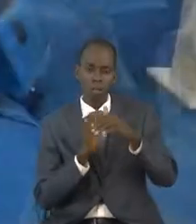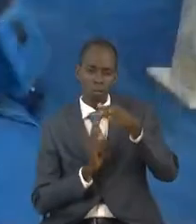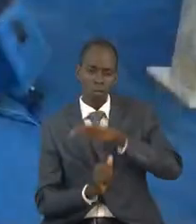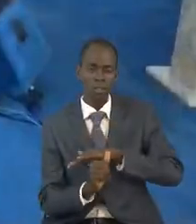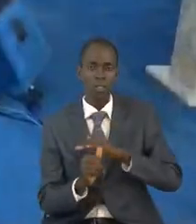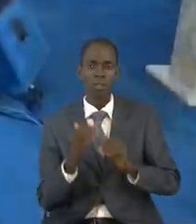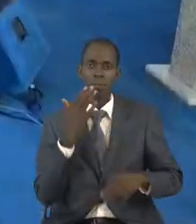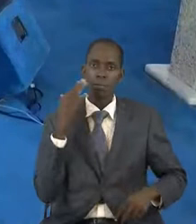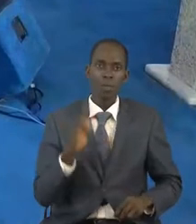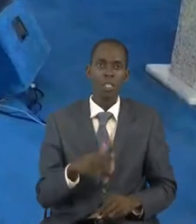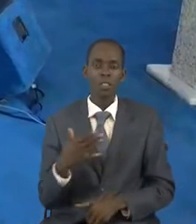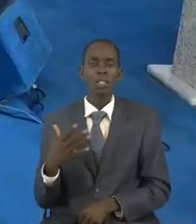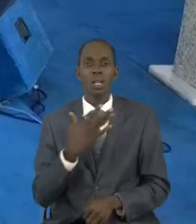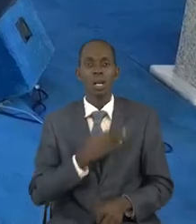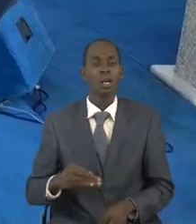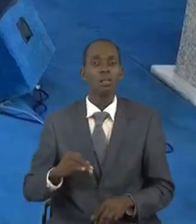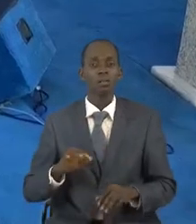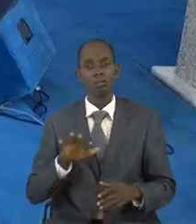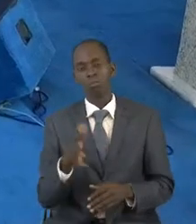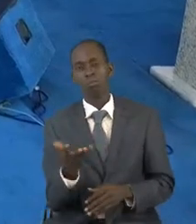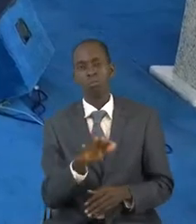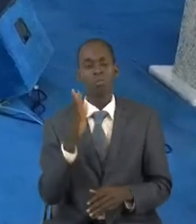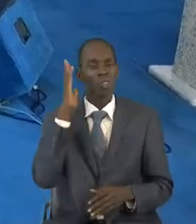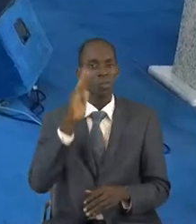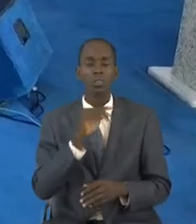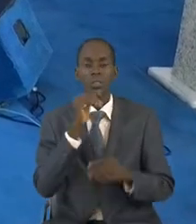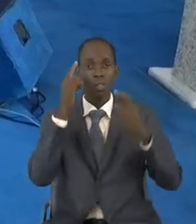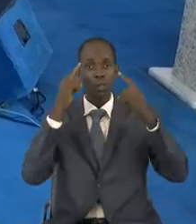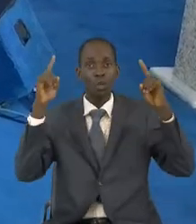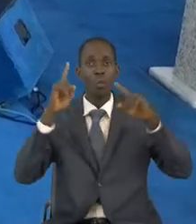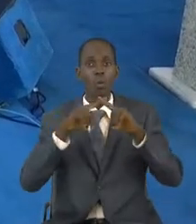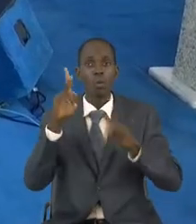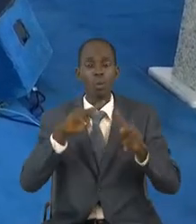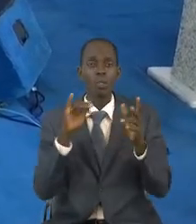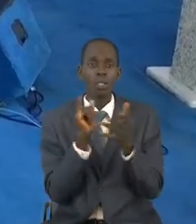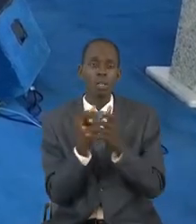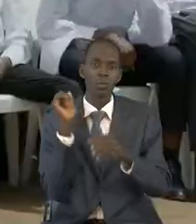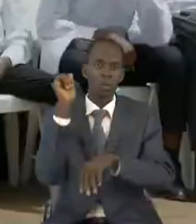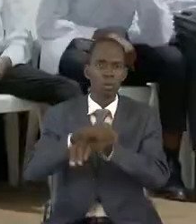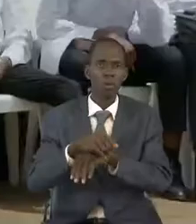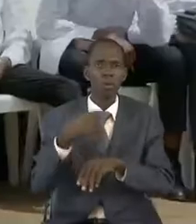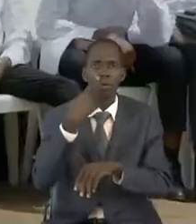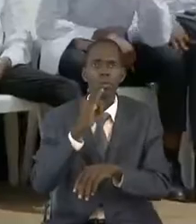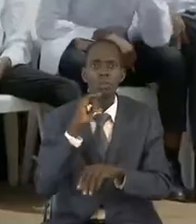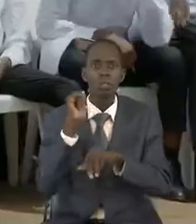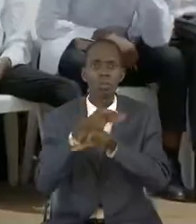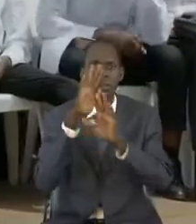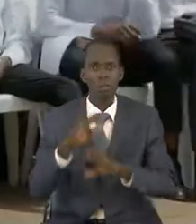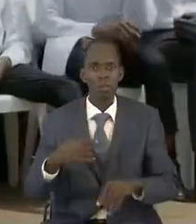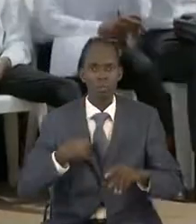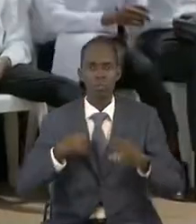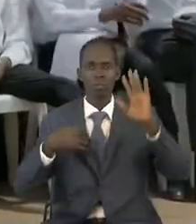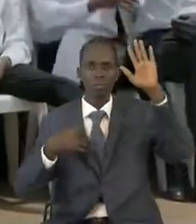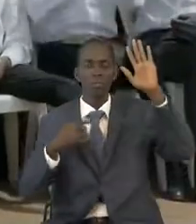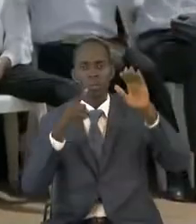they compromise, they'll not make it. But the people that overcome, any overcomer there today, you overcome in